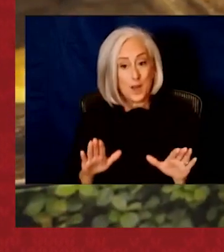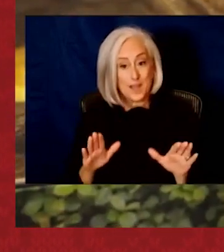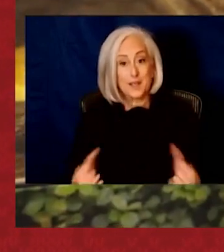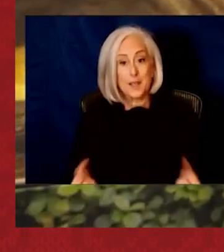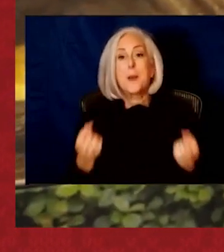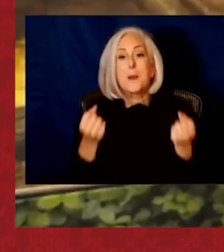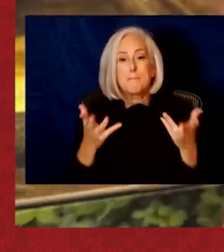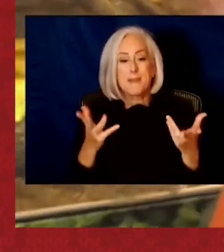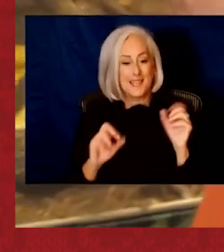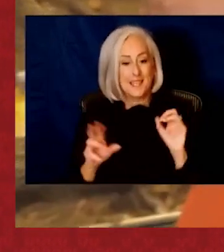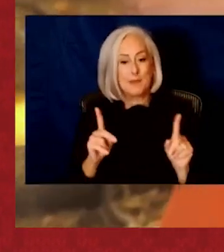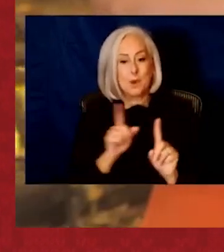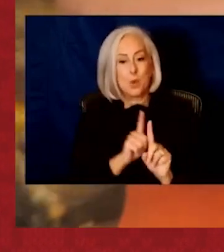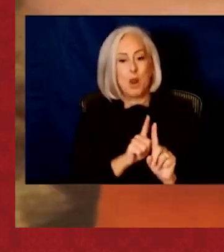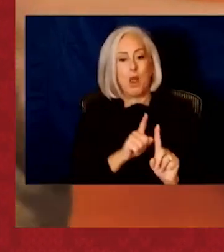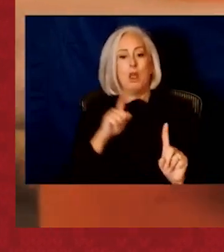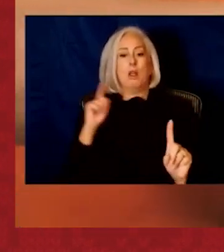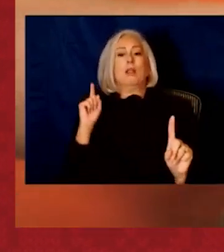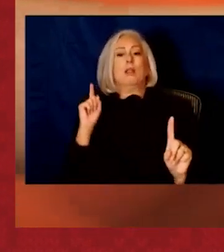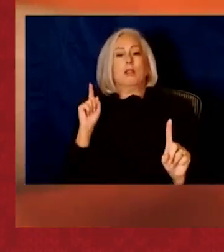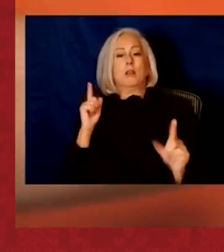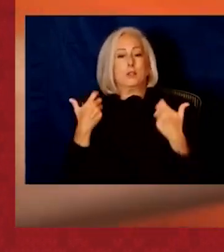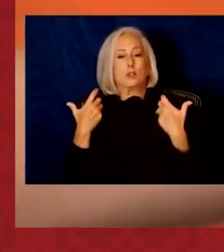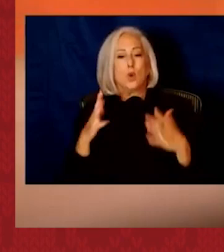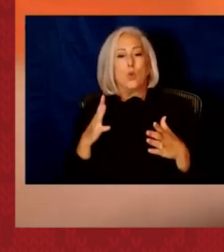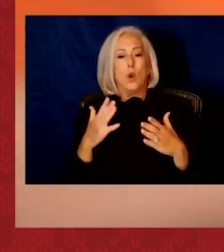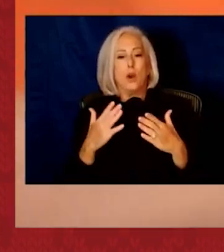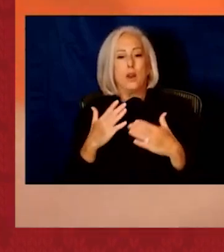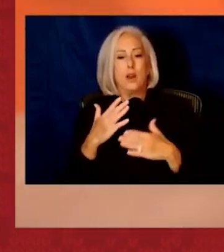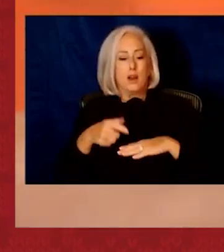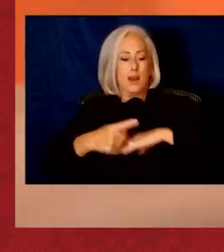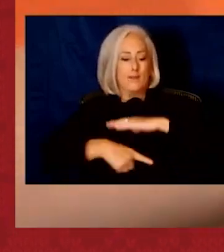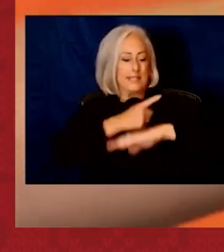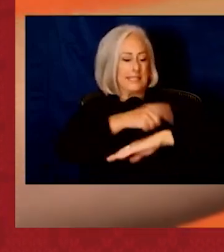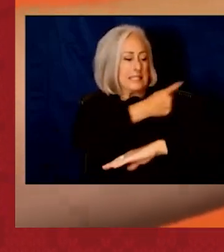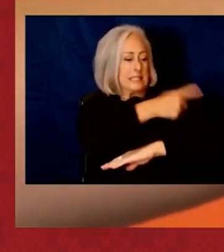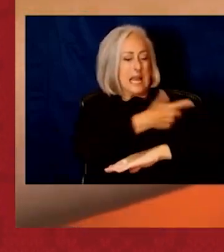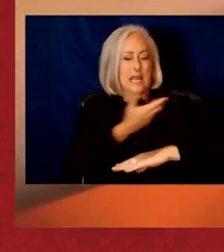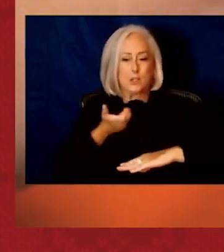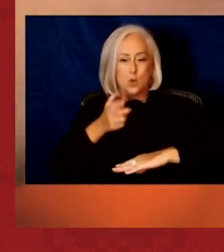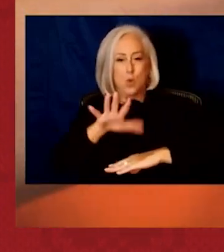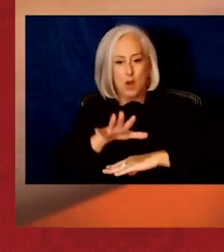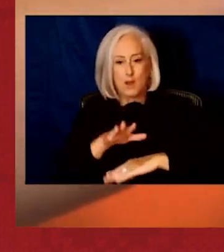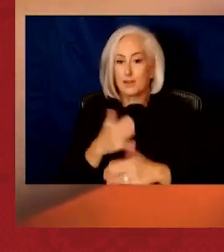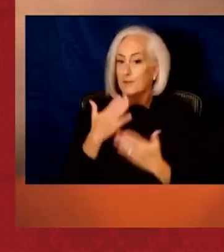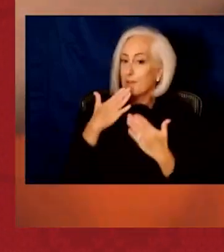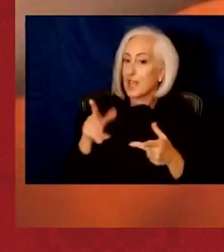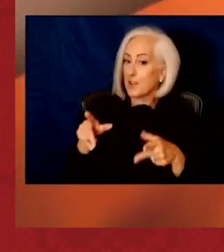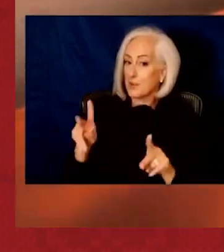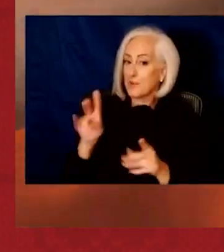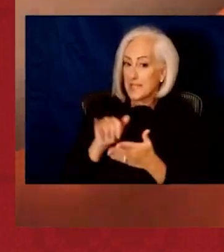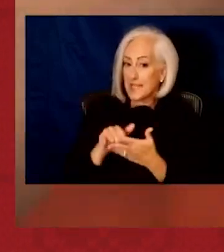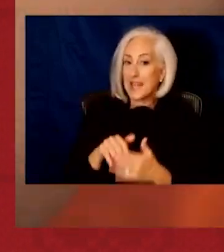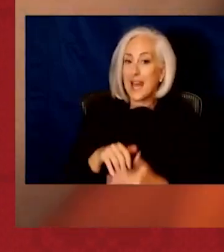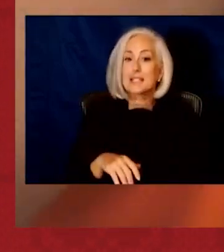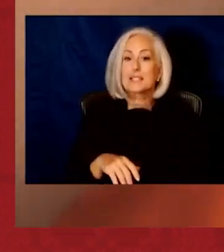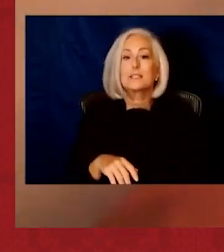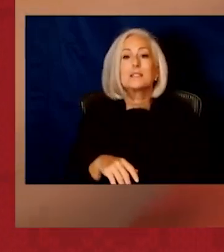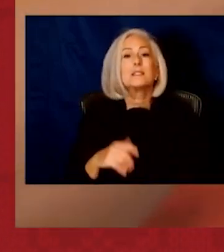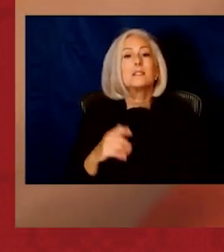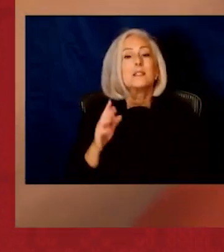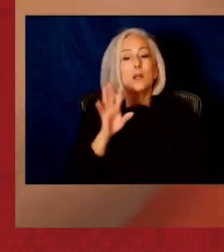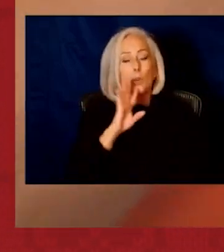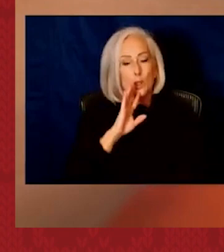from allowing to hold the snake, but she's been doing great. Well, thank you for letting me hold him. We talk a lot about how